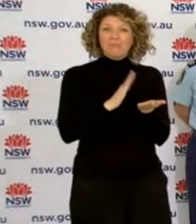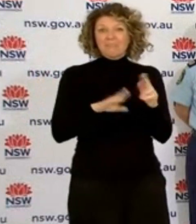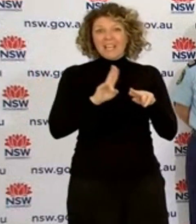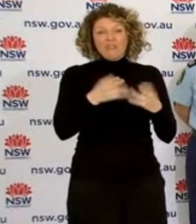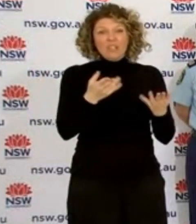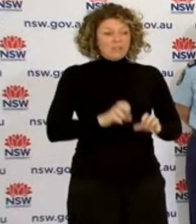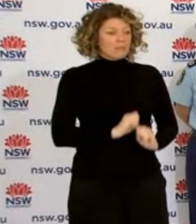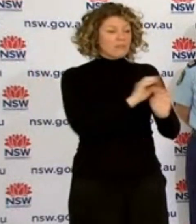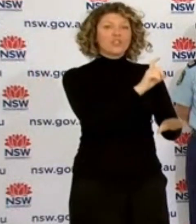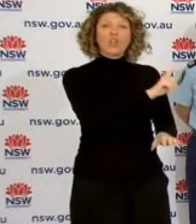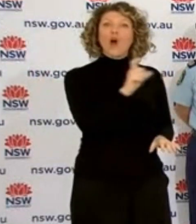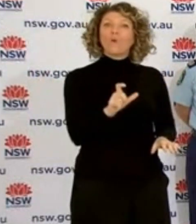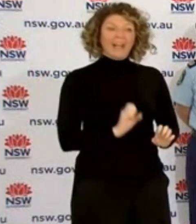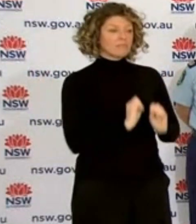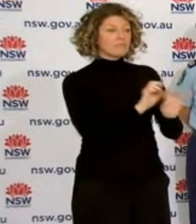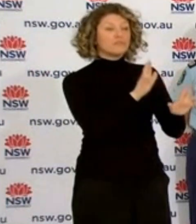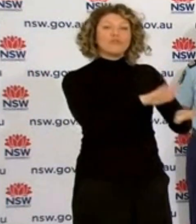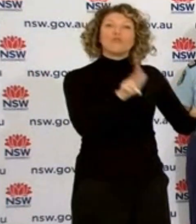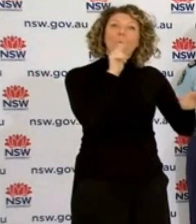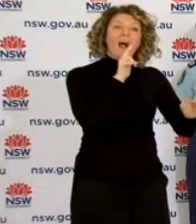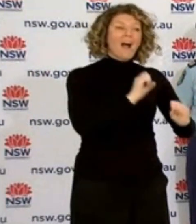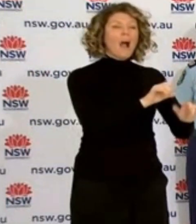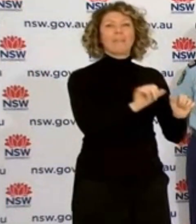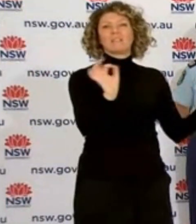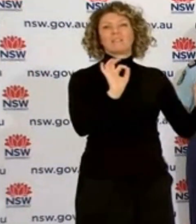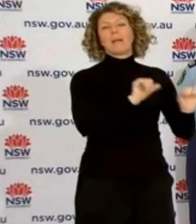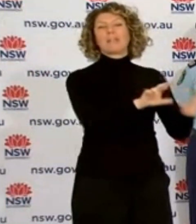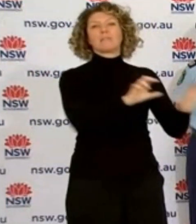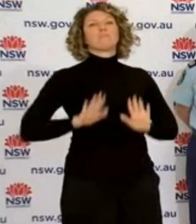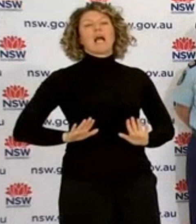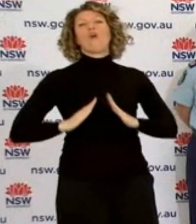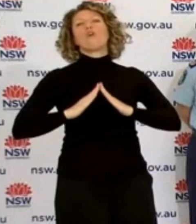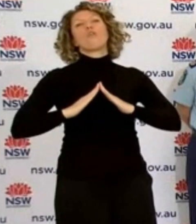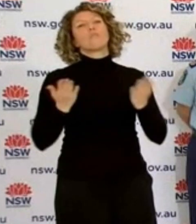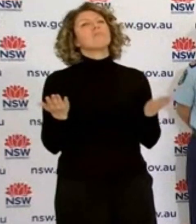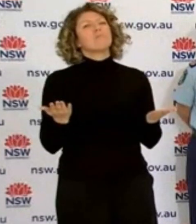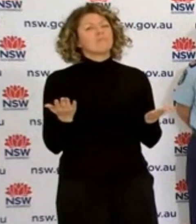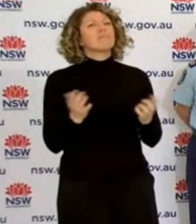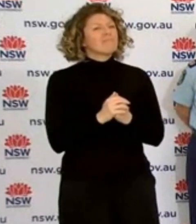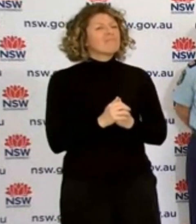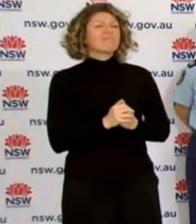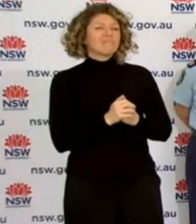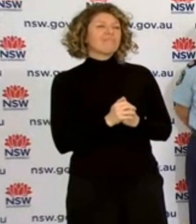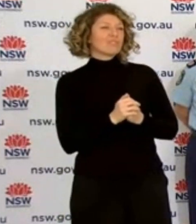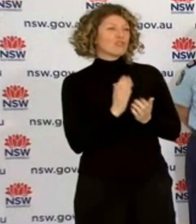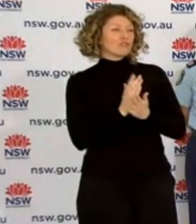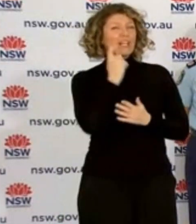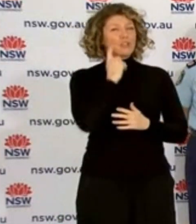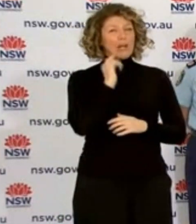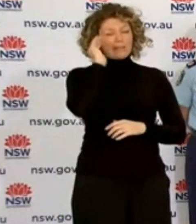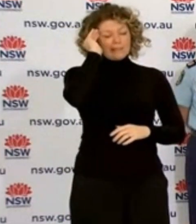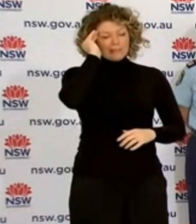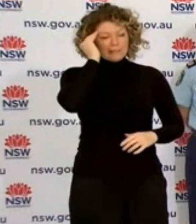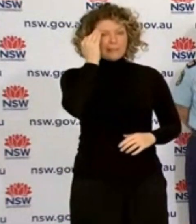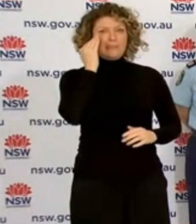to childcare unless they absolutely need to. So this is a time for us to bunker down, do everything we can to reduce